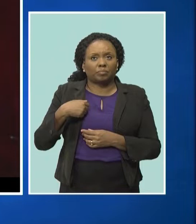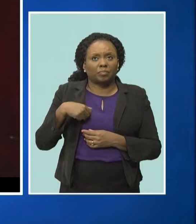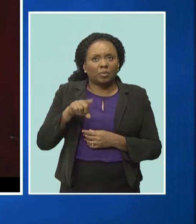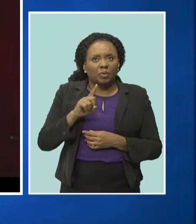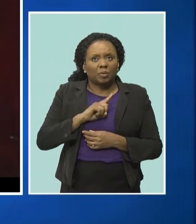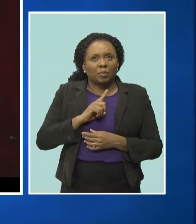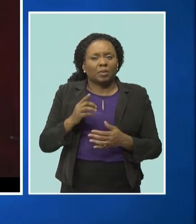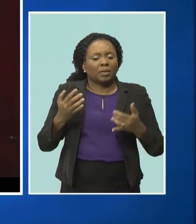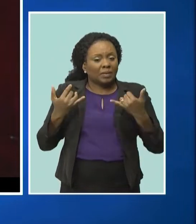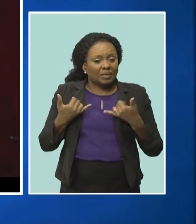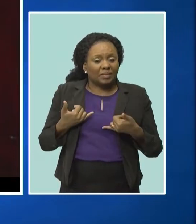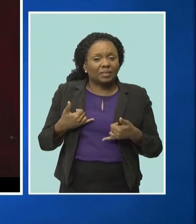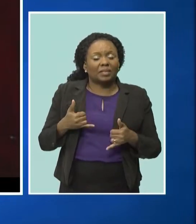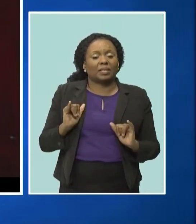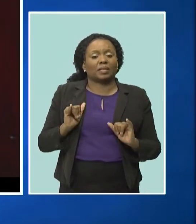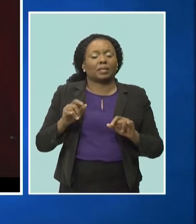planet